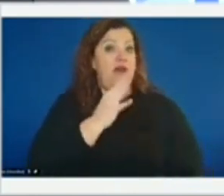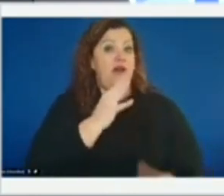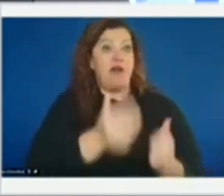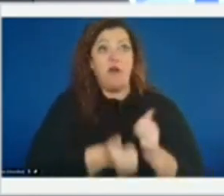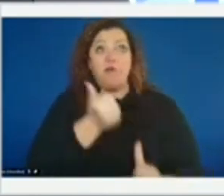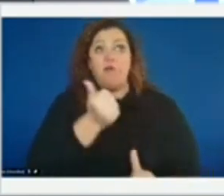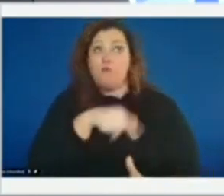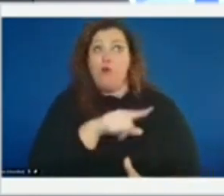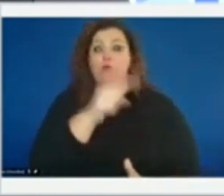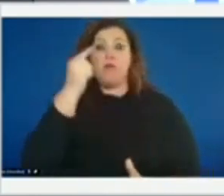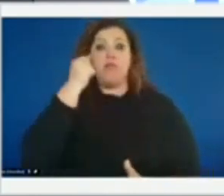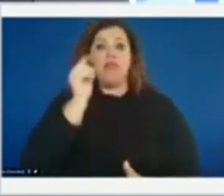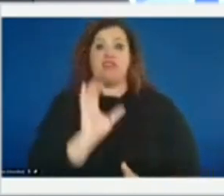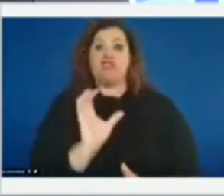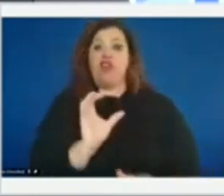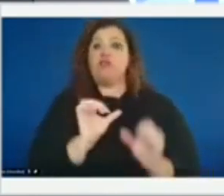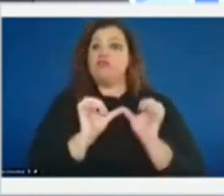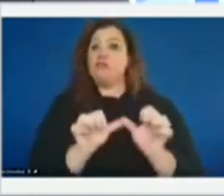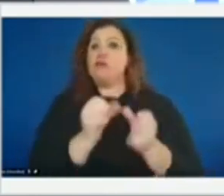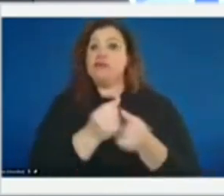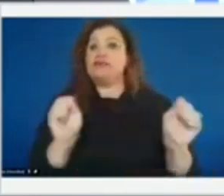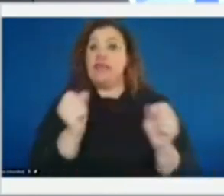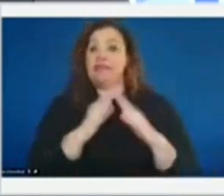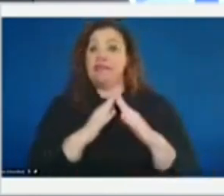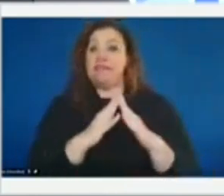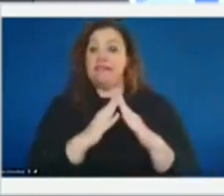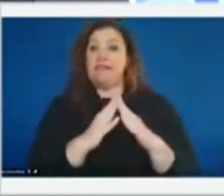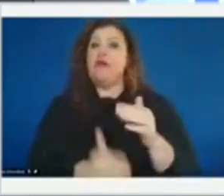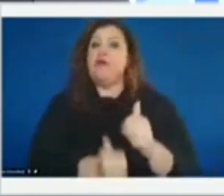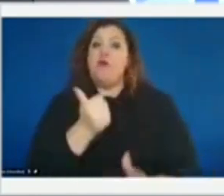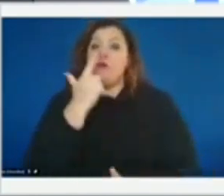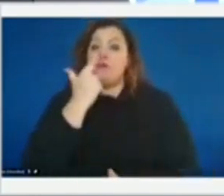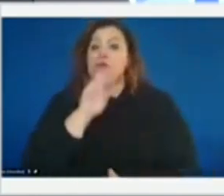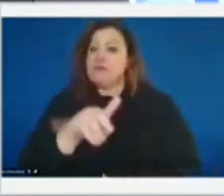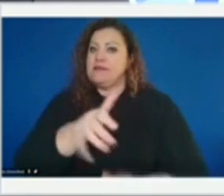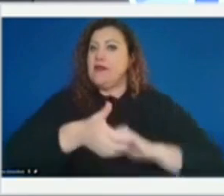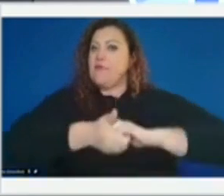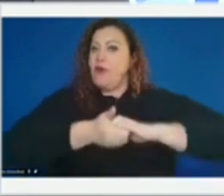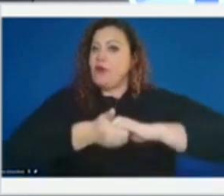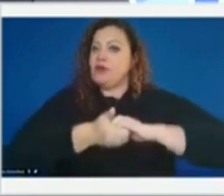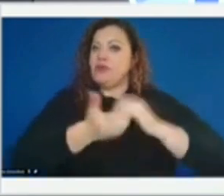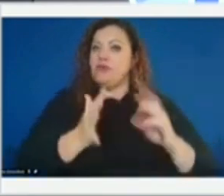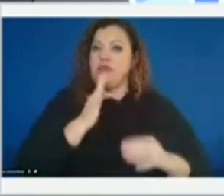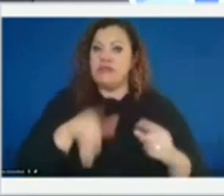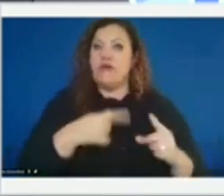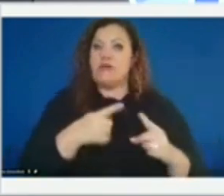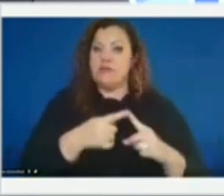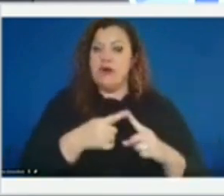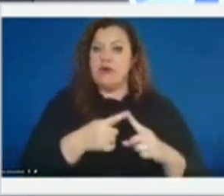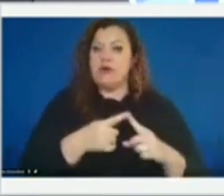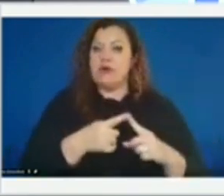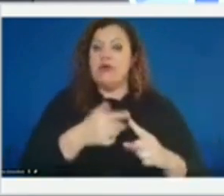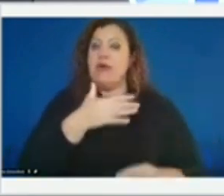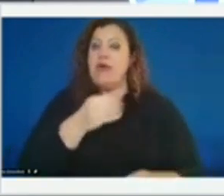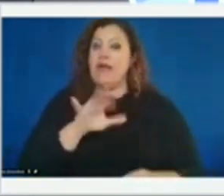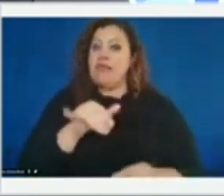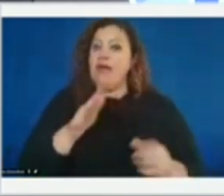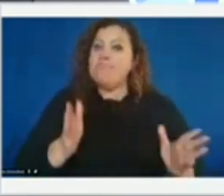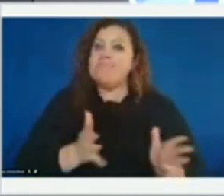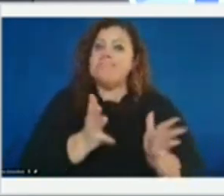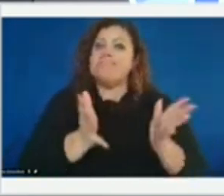think that Charlotte remains a safe city, in large part to that partnership we talked about, and the proactive,